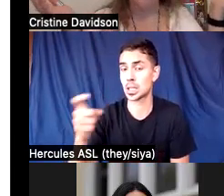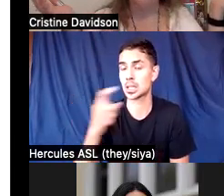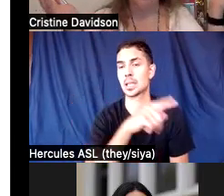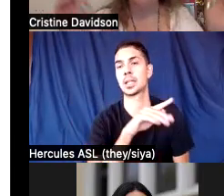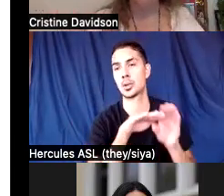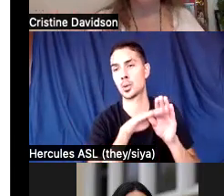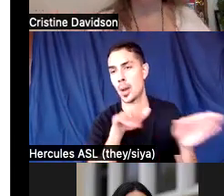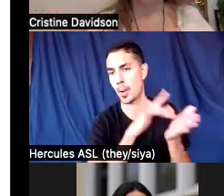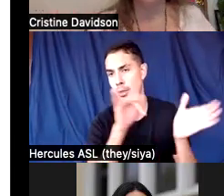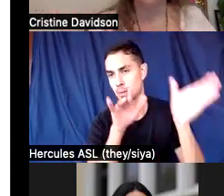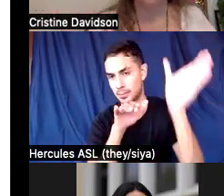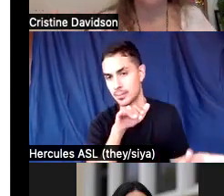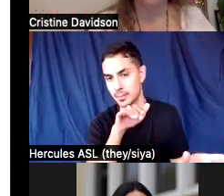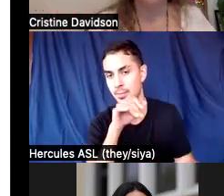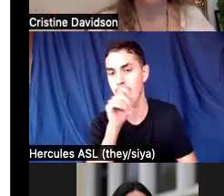why we talk about it.